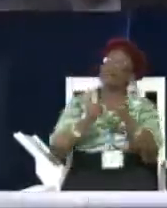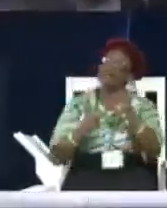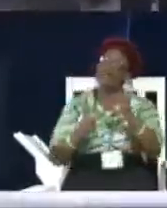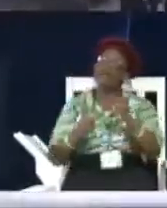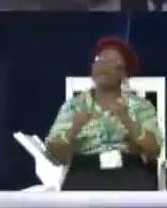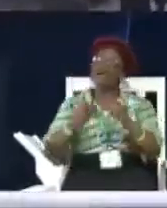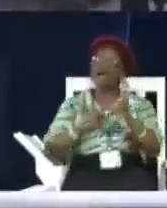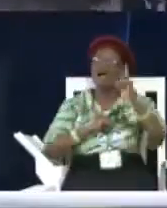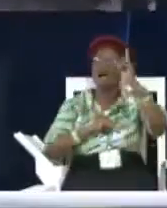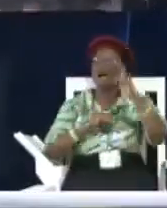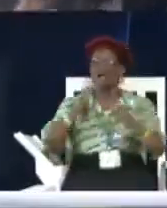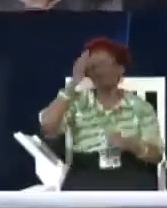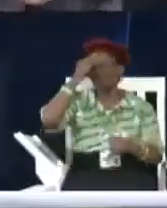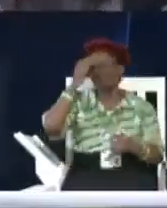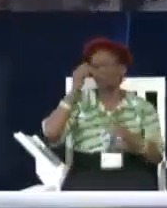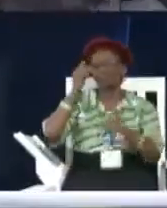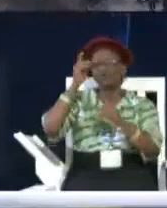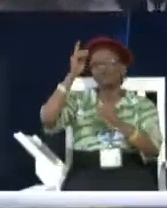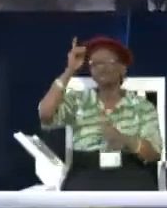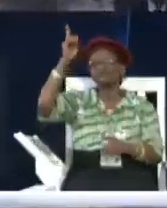I know you are coming again.